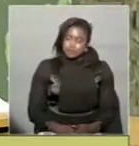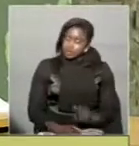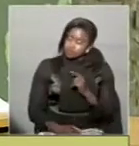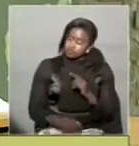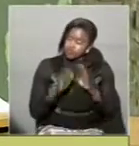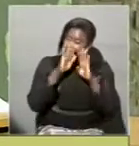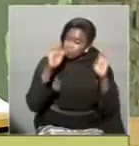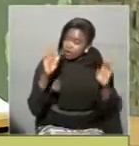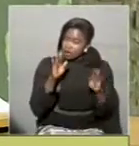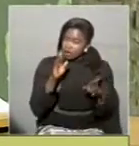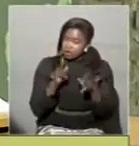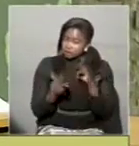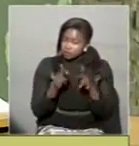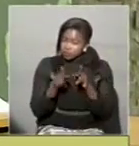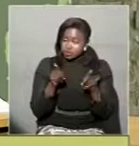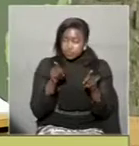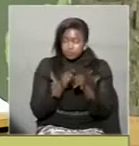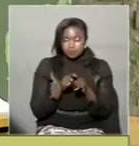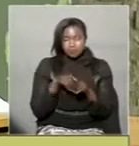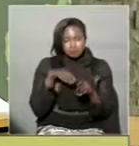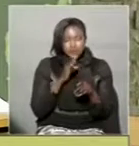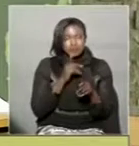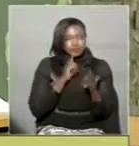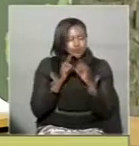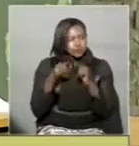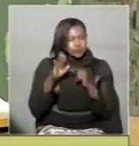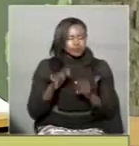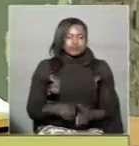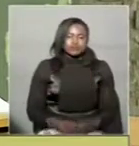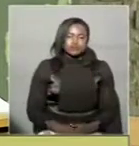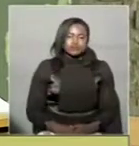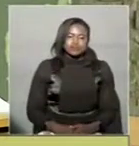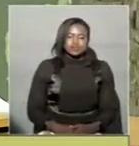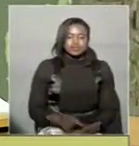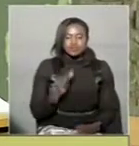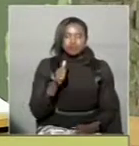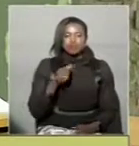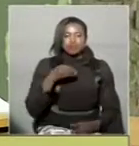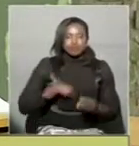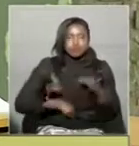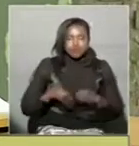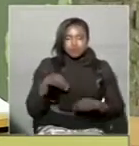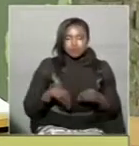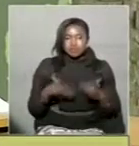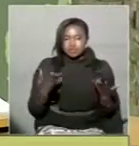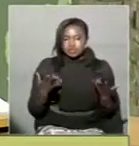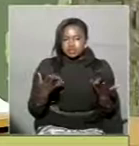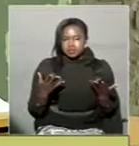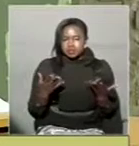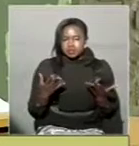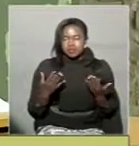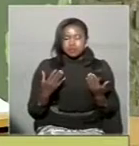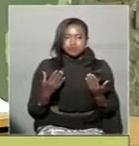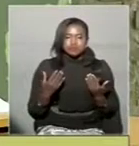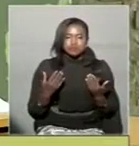that are talked about so much to be corrupt? Which people are you talking about? And those